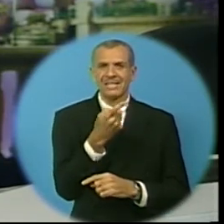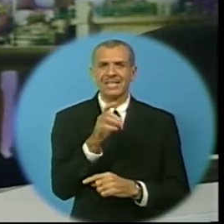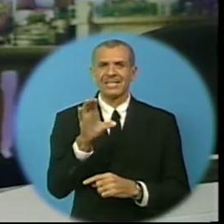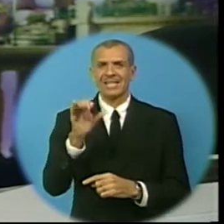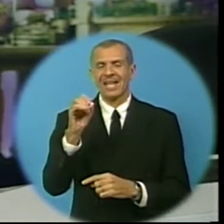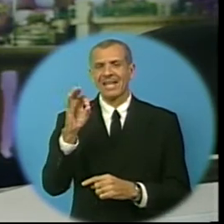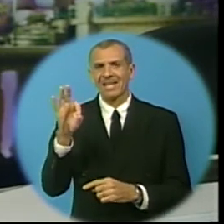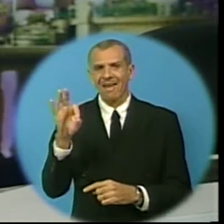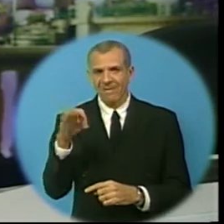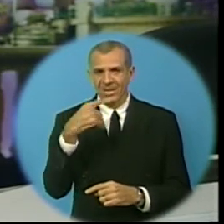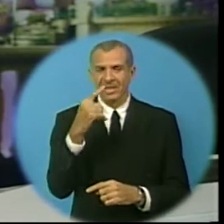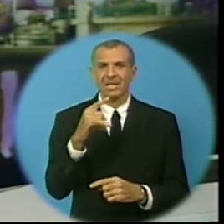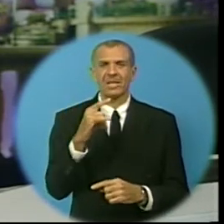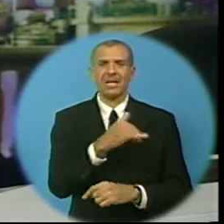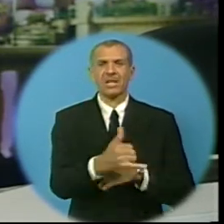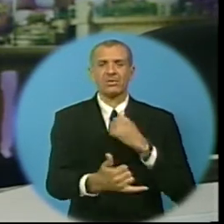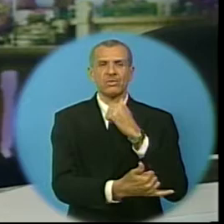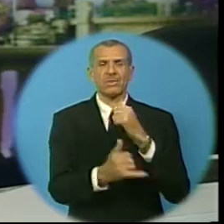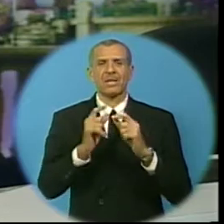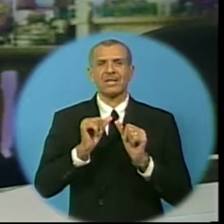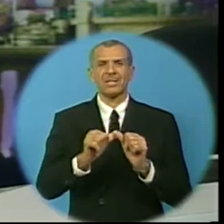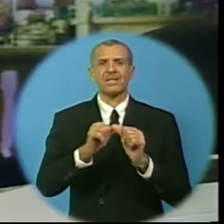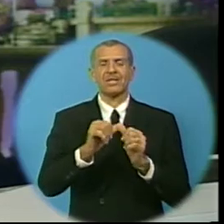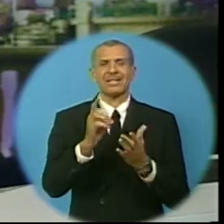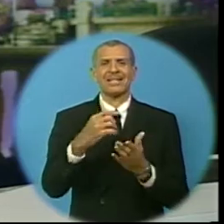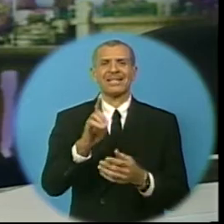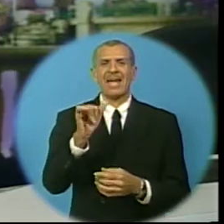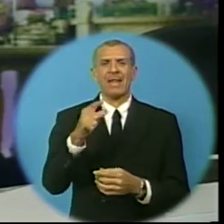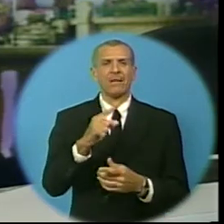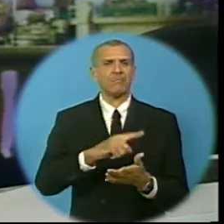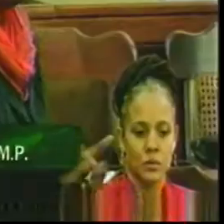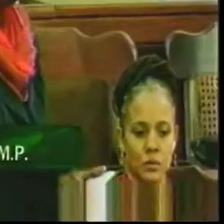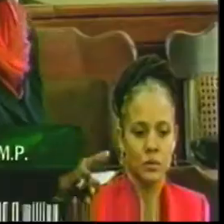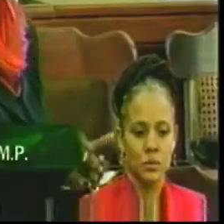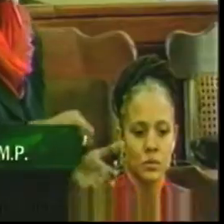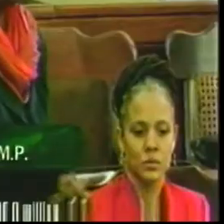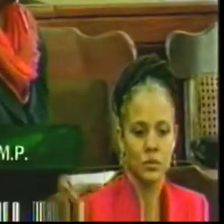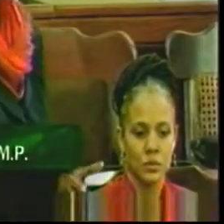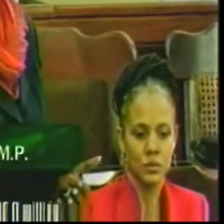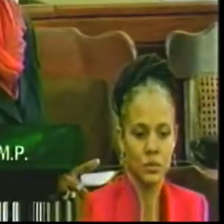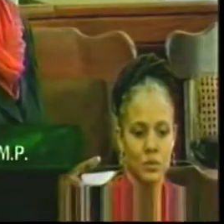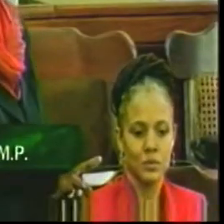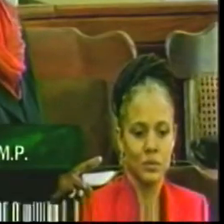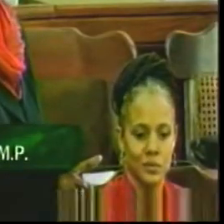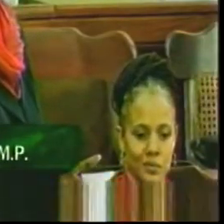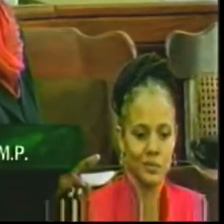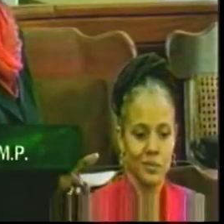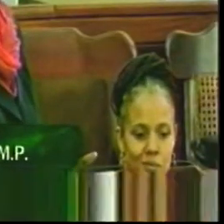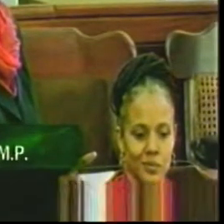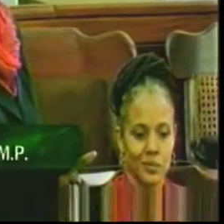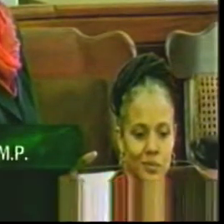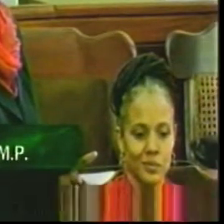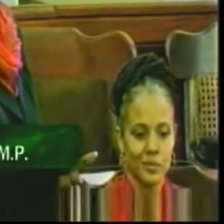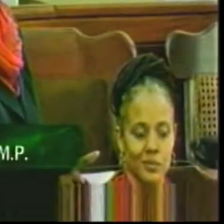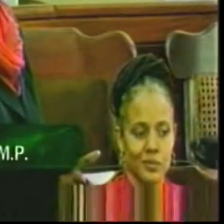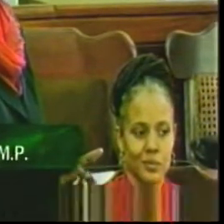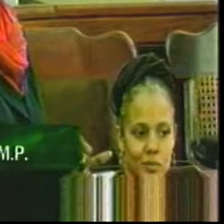she says the country will be in debt for some time. Other than borrowing to borrow from